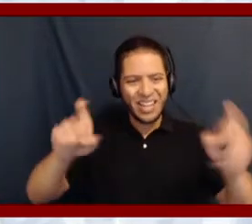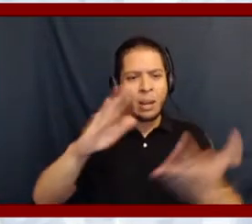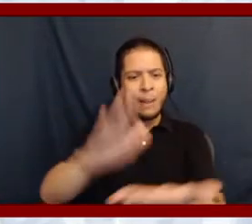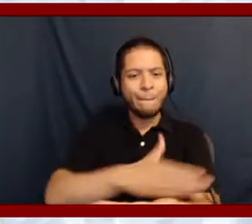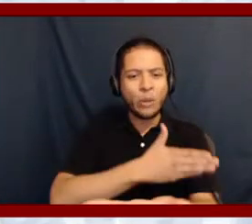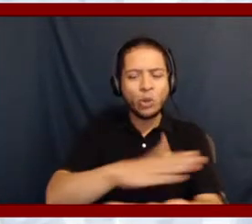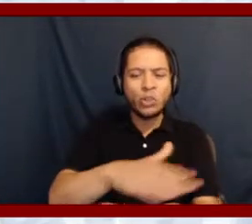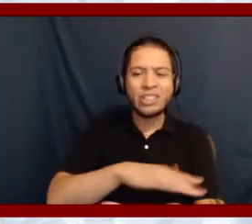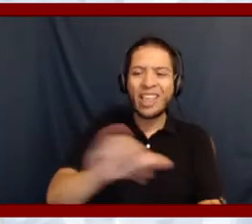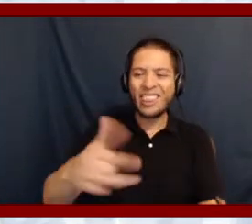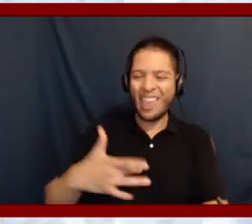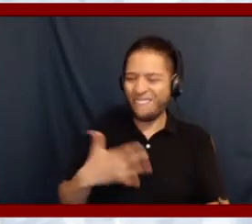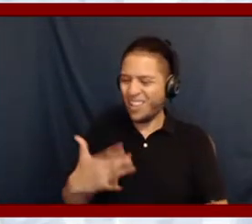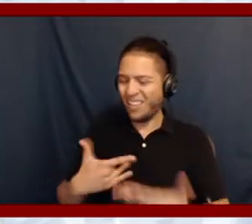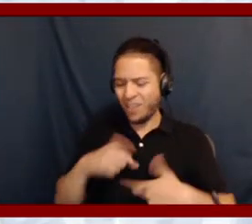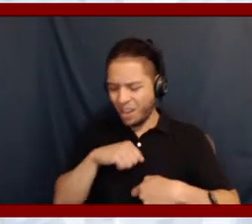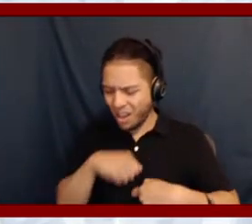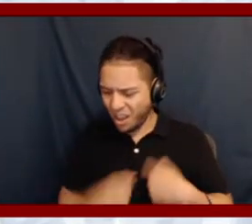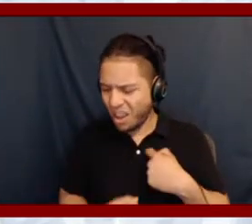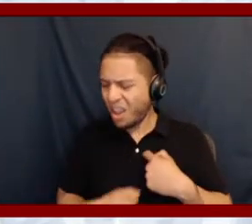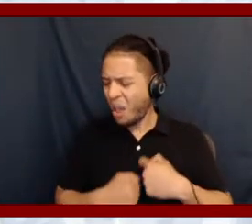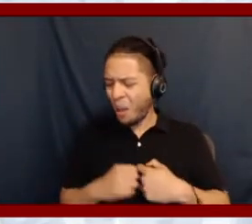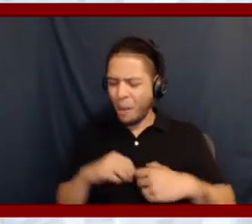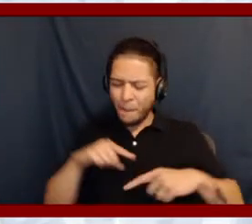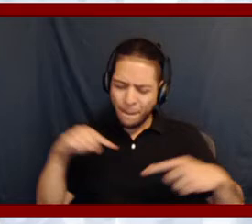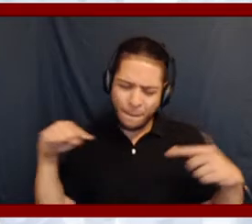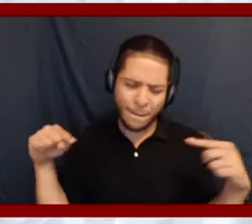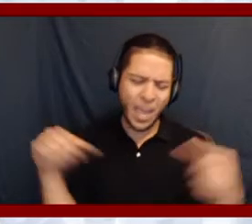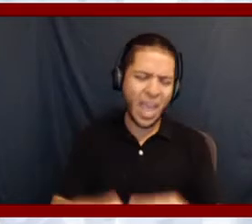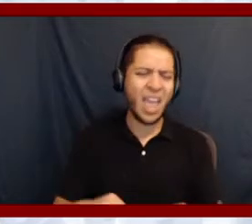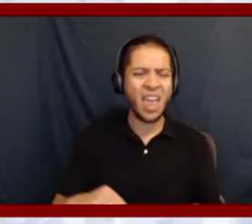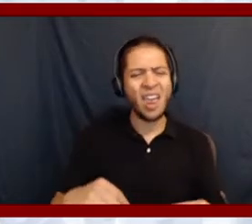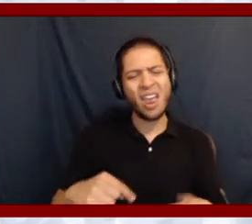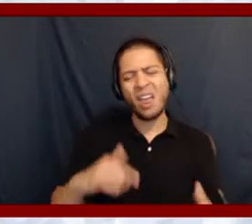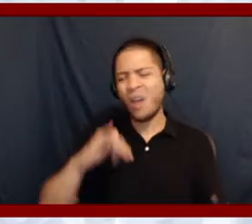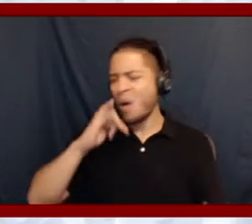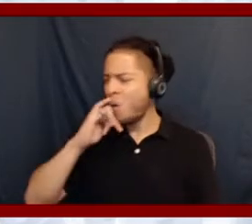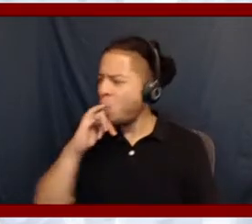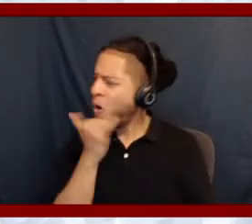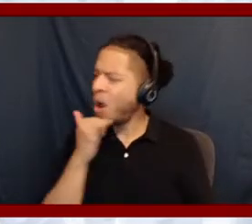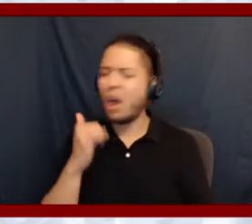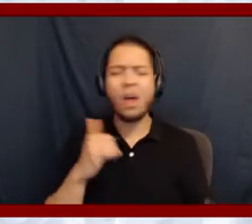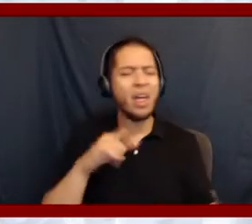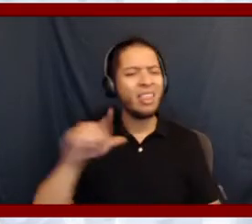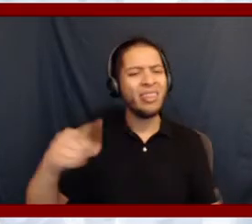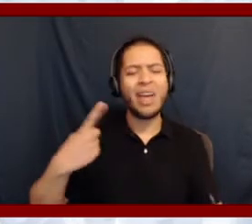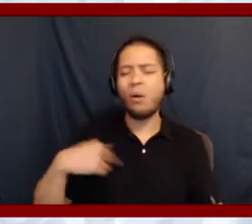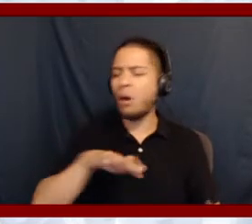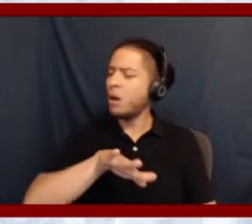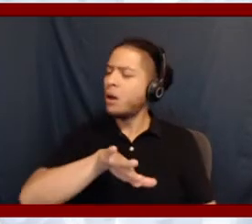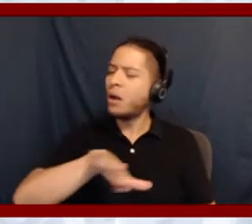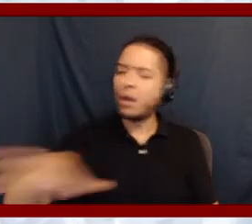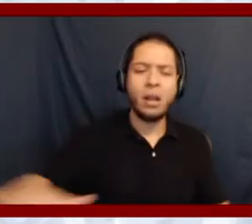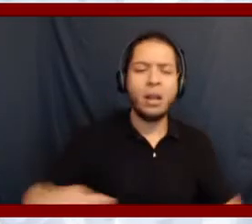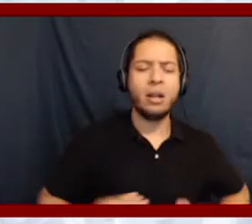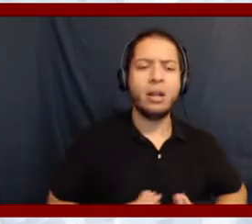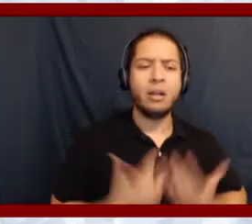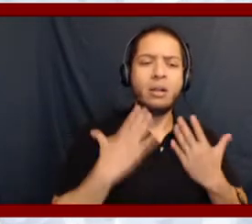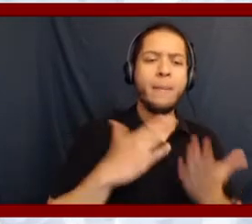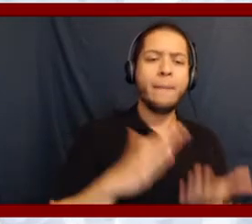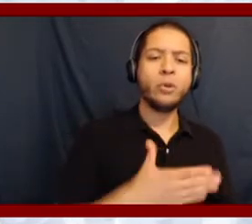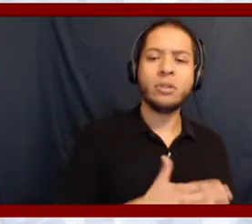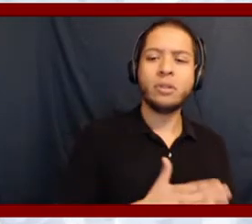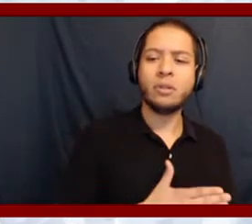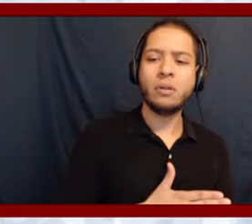of sorrow, pain, and wrong. Music to soothe all its sorrows, till war and